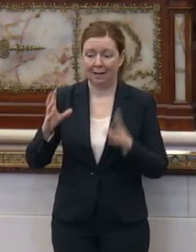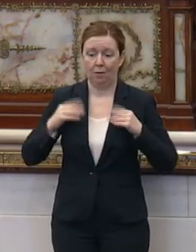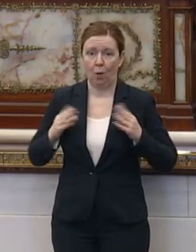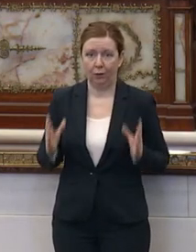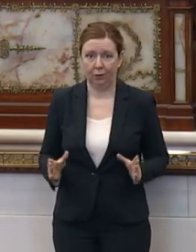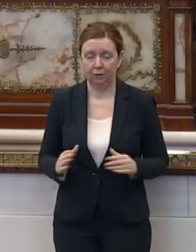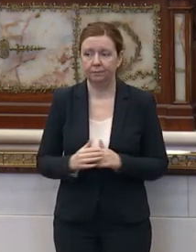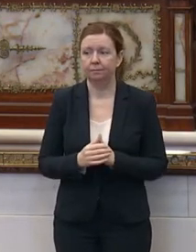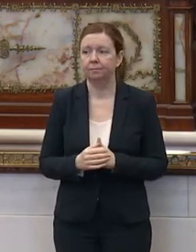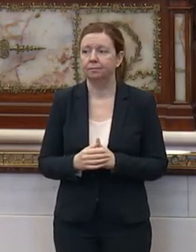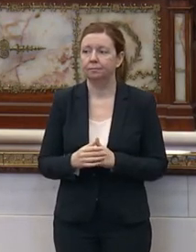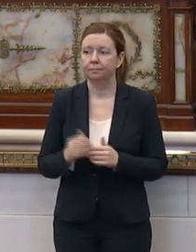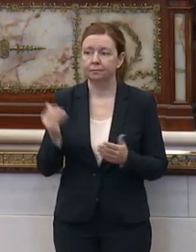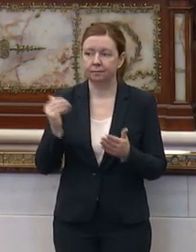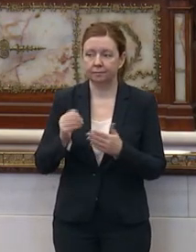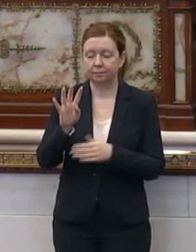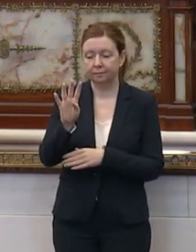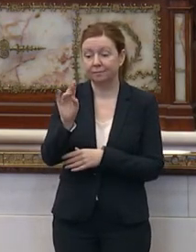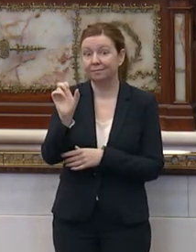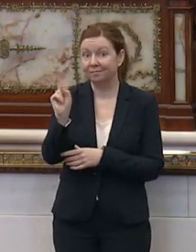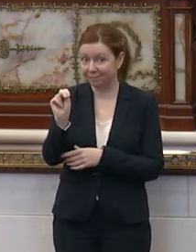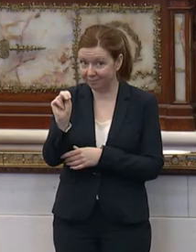owner. There's nearly